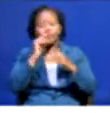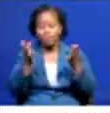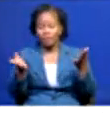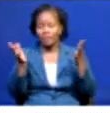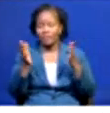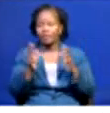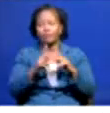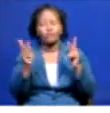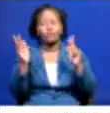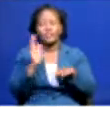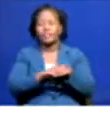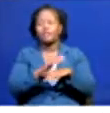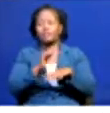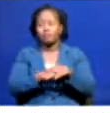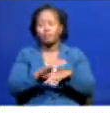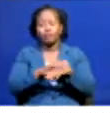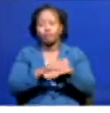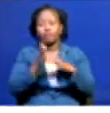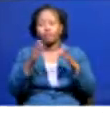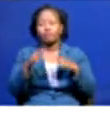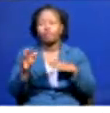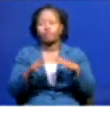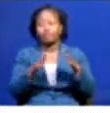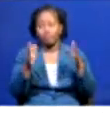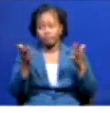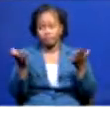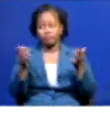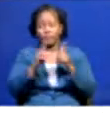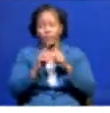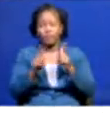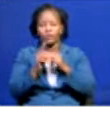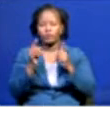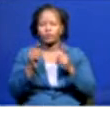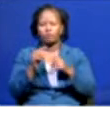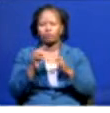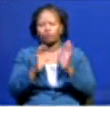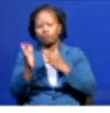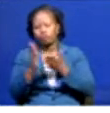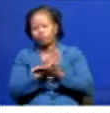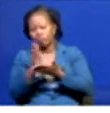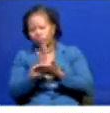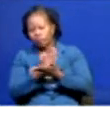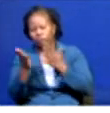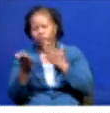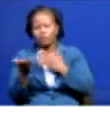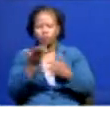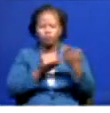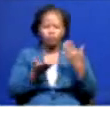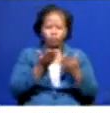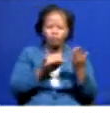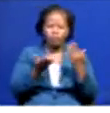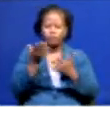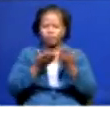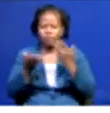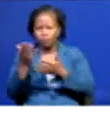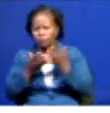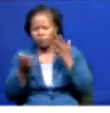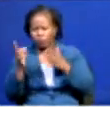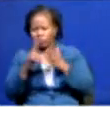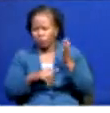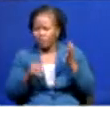graphic way, gave us a preview of what the course in